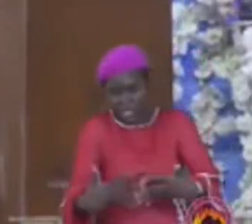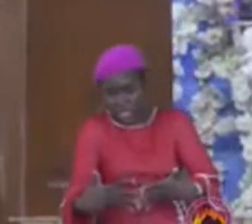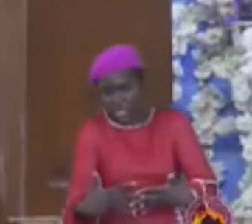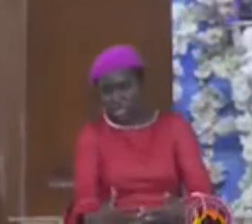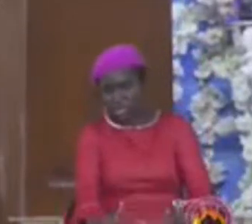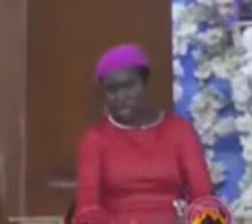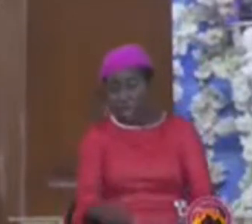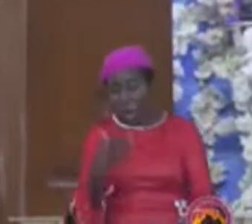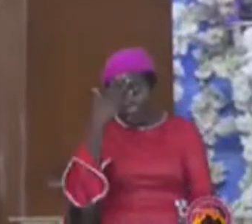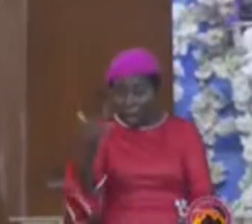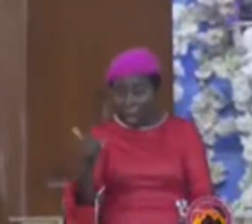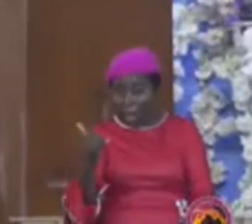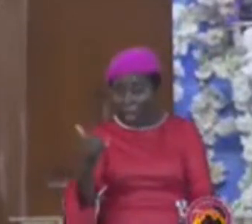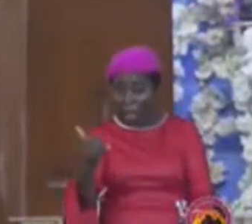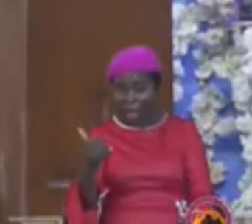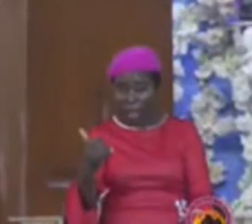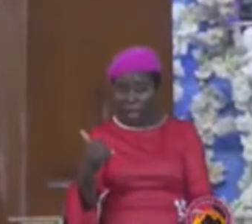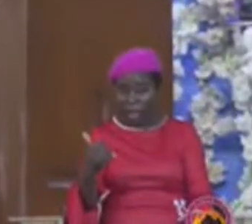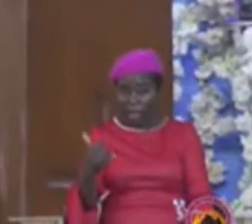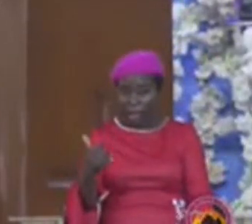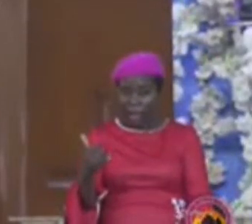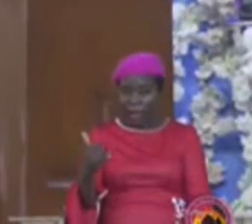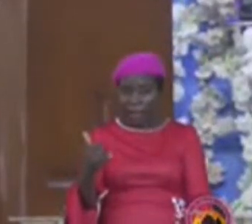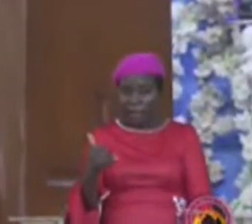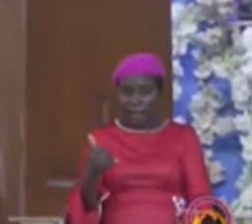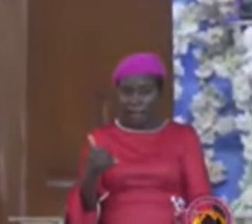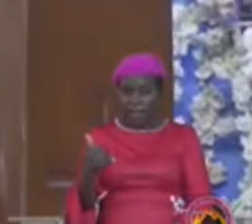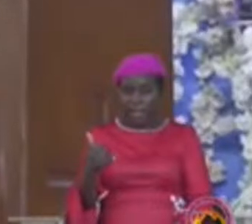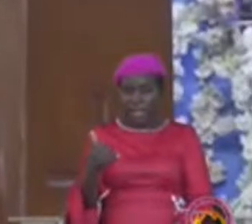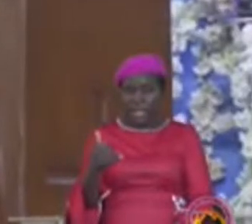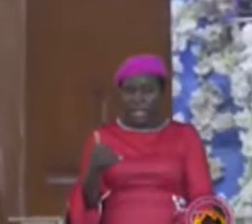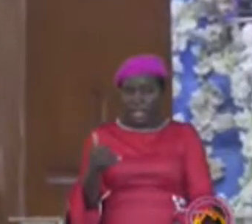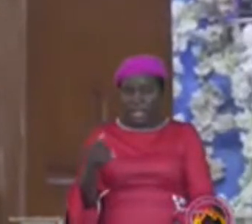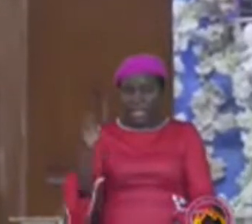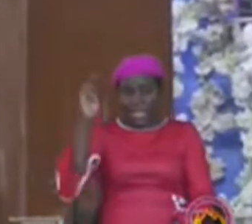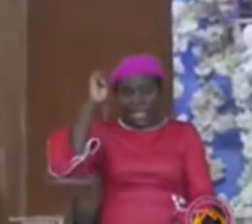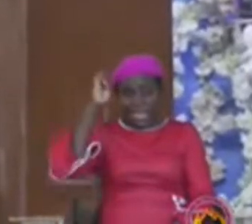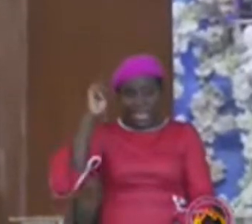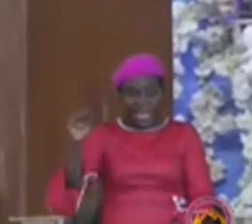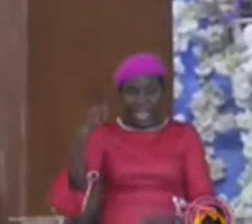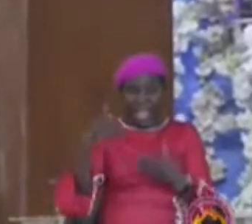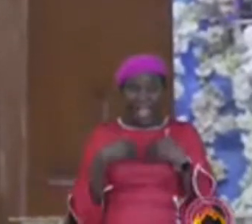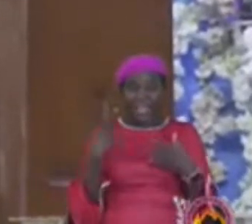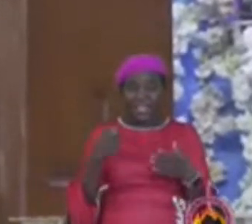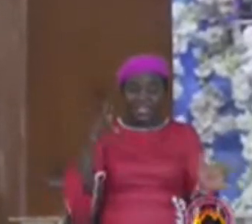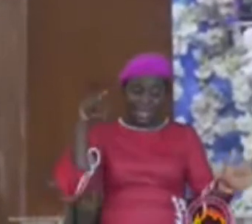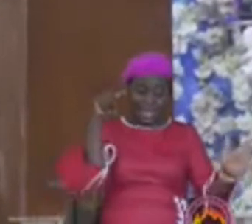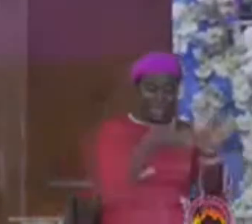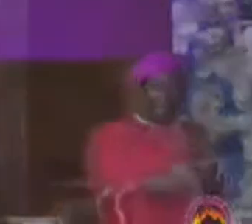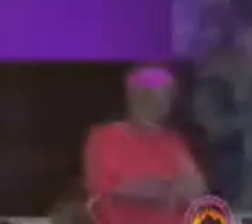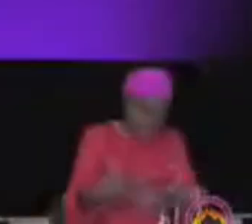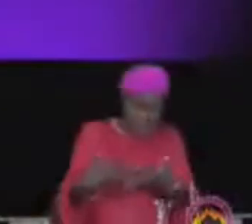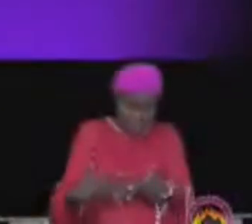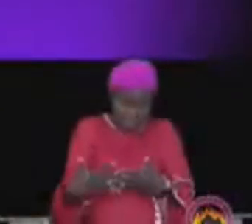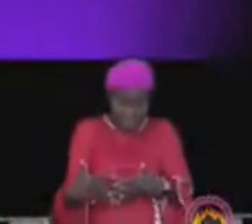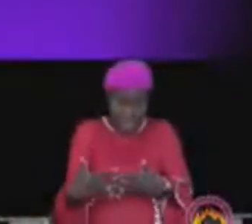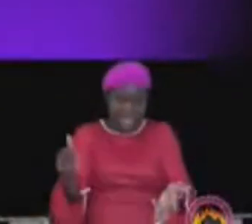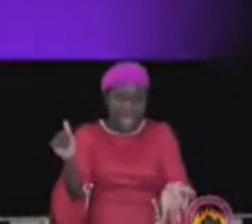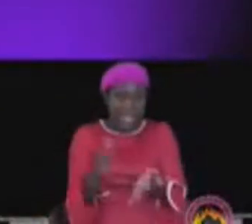greatest killing machine? His killing machine goes beyond the physical into